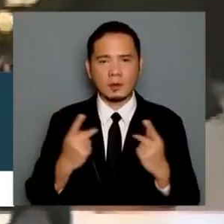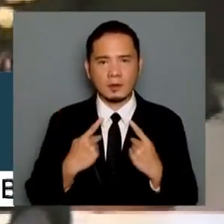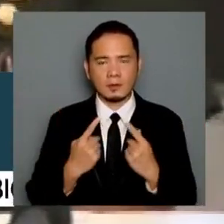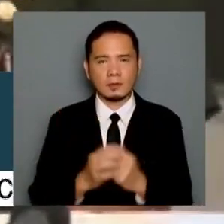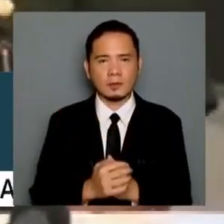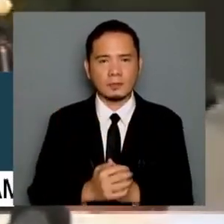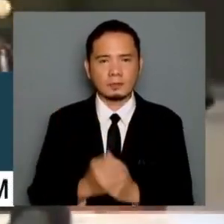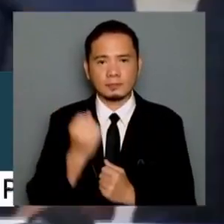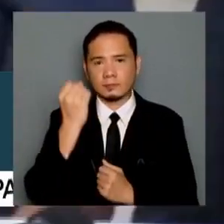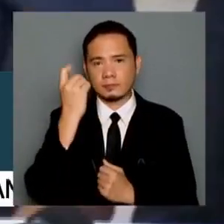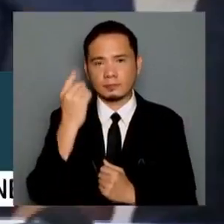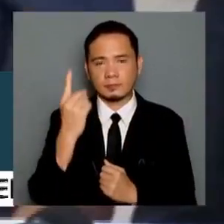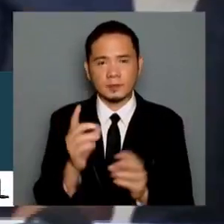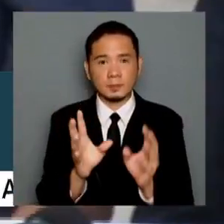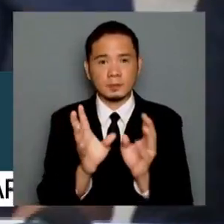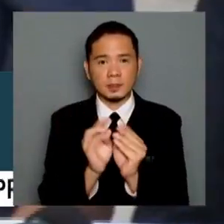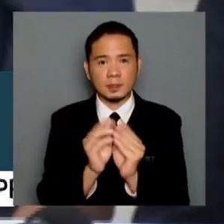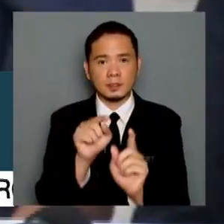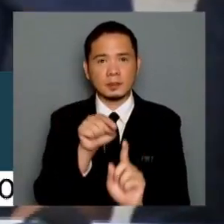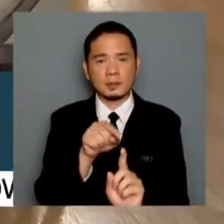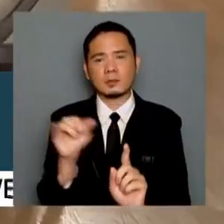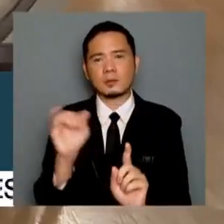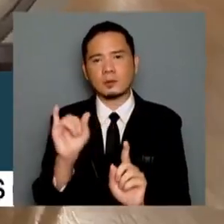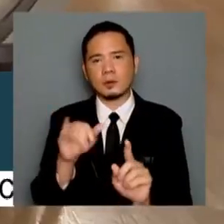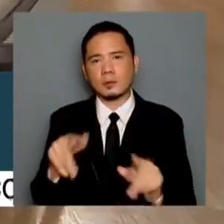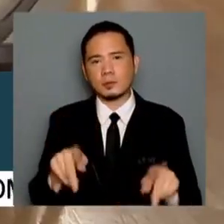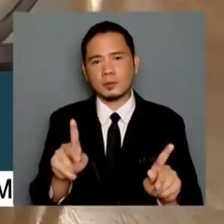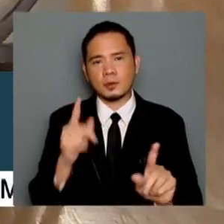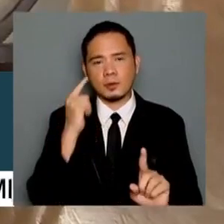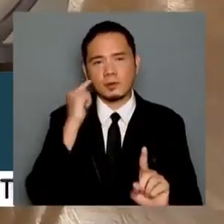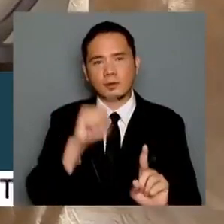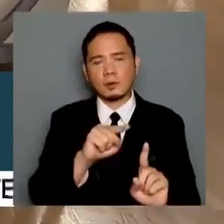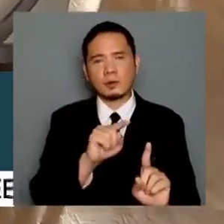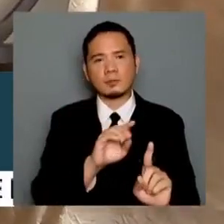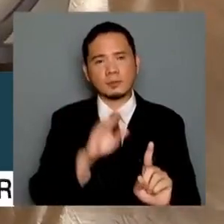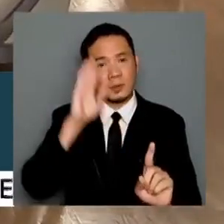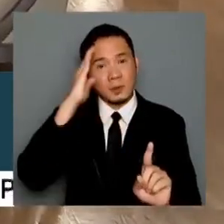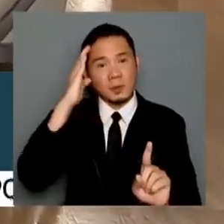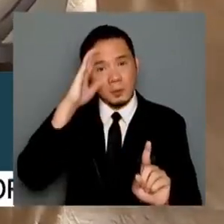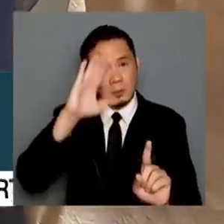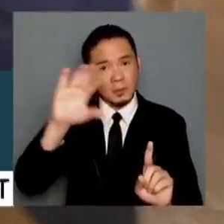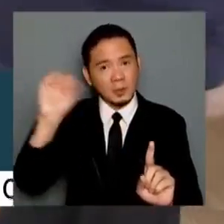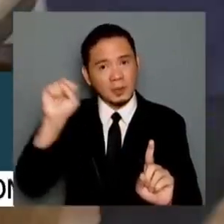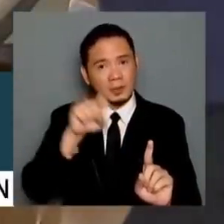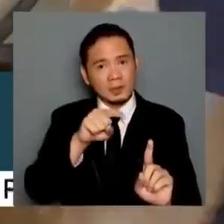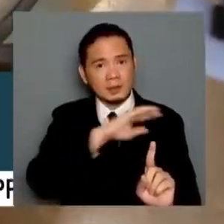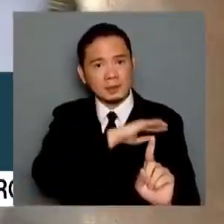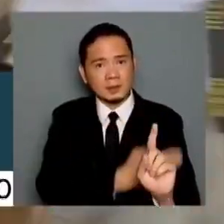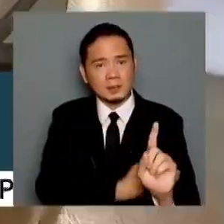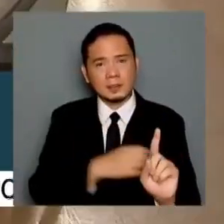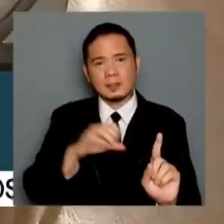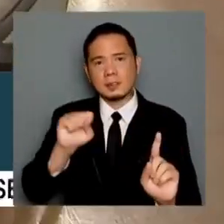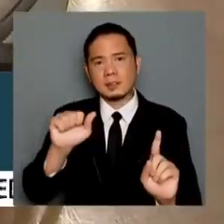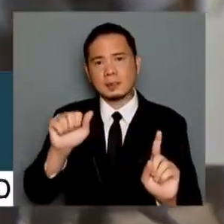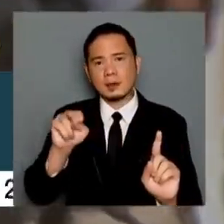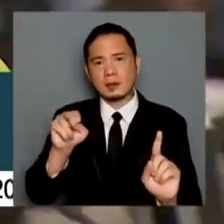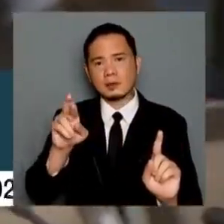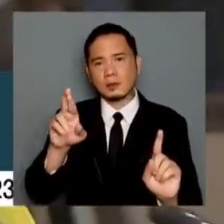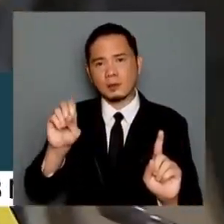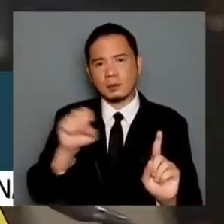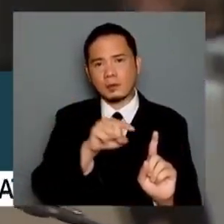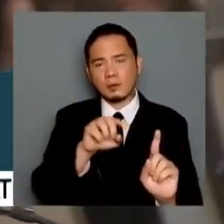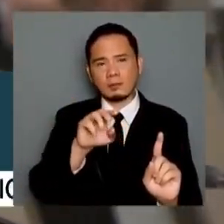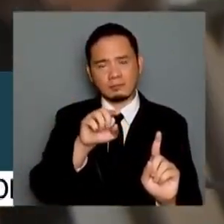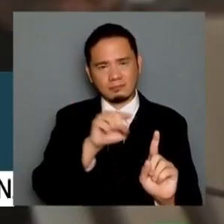was also an opportunity for presidential son, Ilocos Norte Representative Sandro Marcos, to come to the